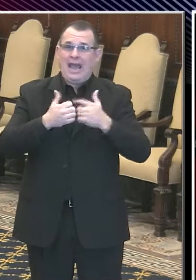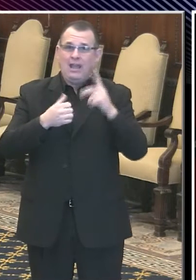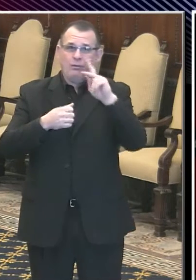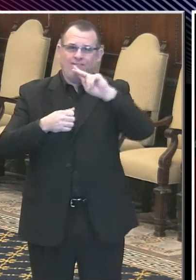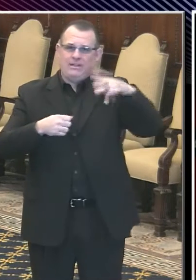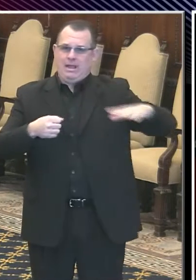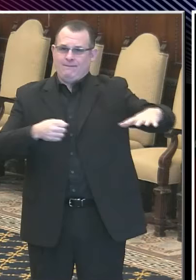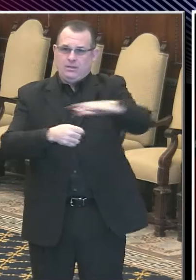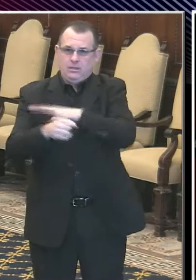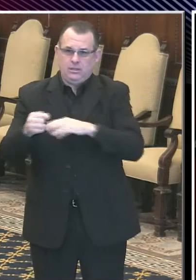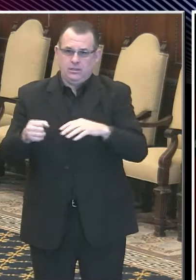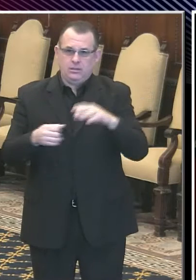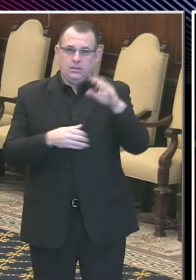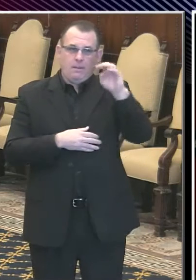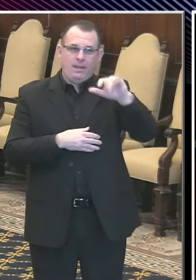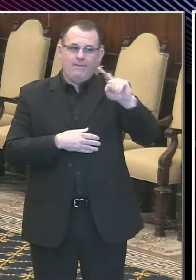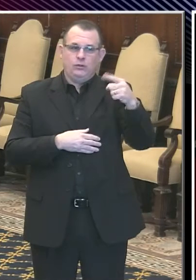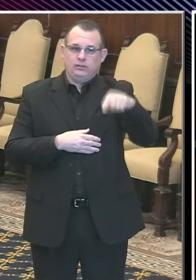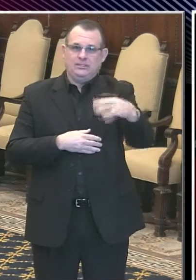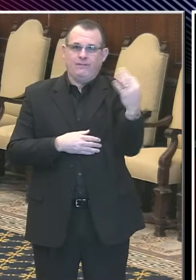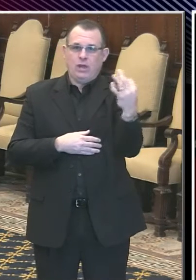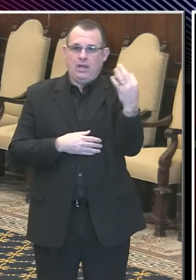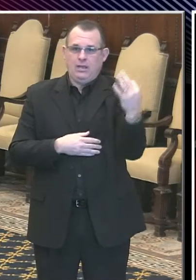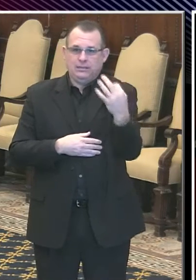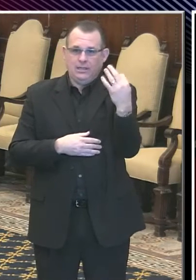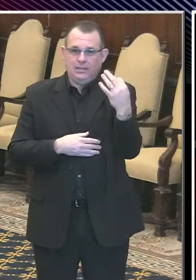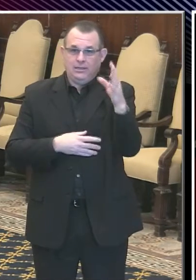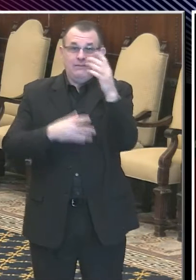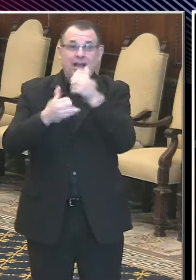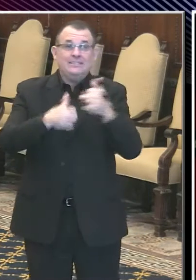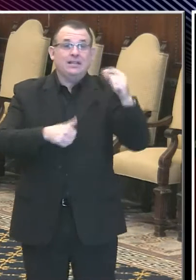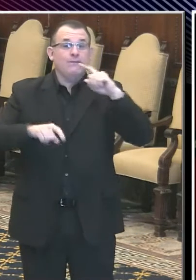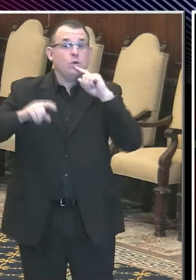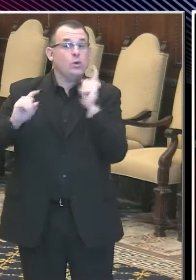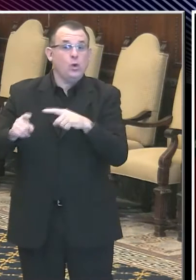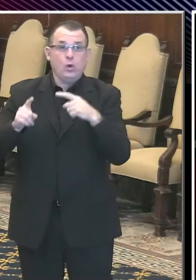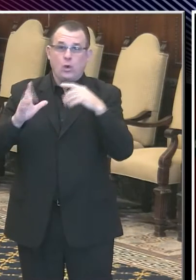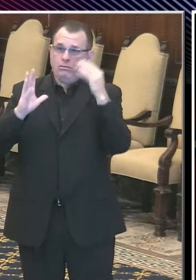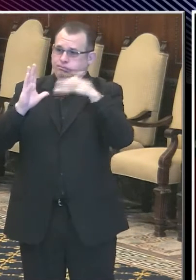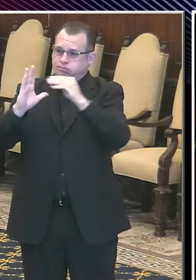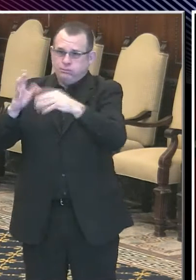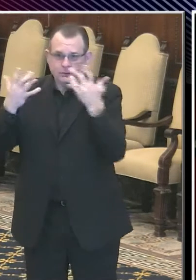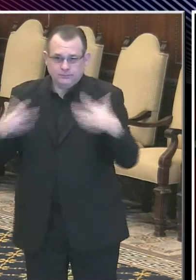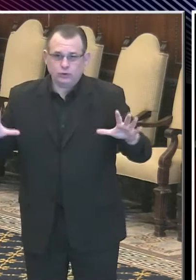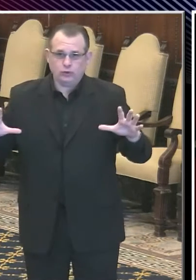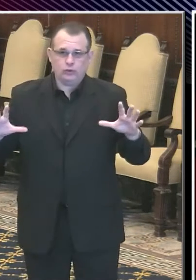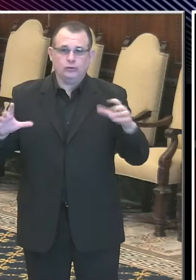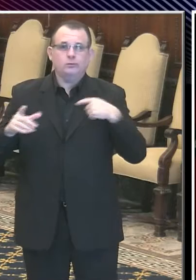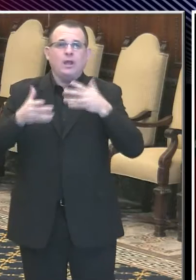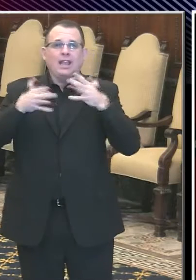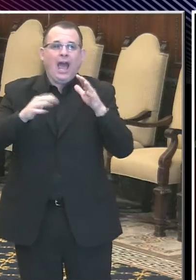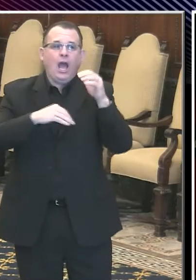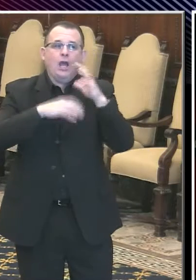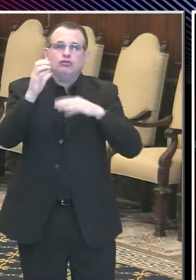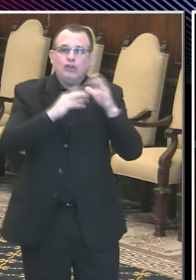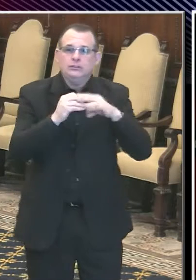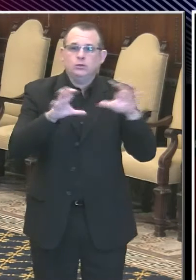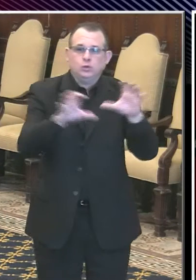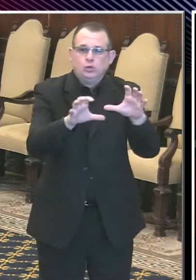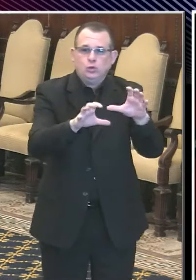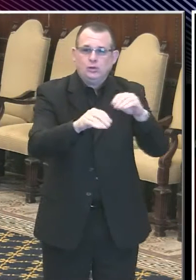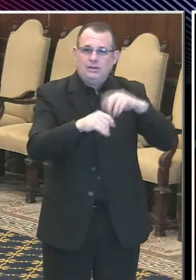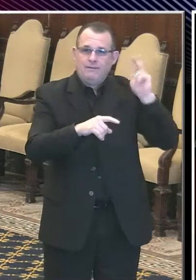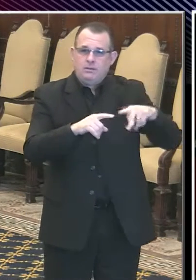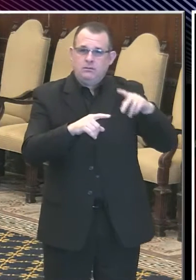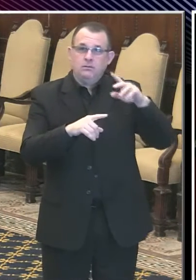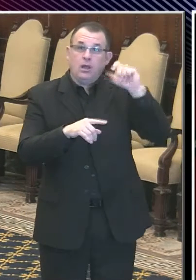May 1st. I'm issuing an executive order detailing the additional limitations for construction in Philadelphia in light of the governor's order